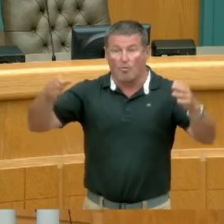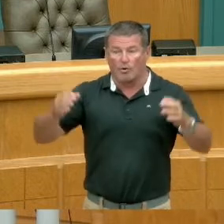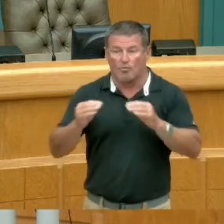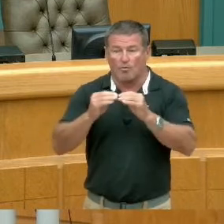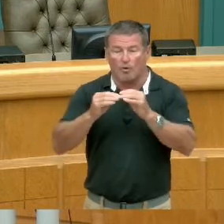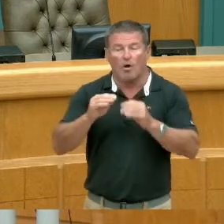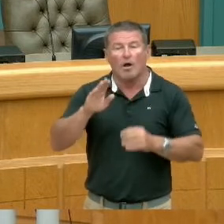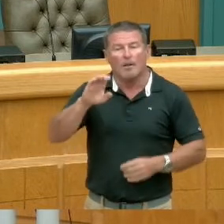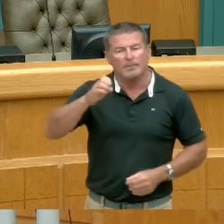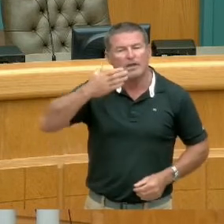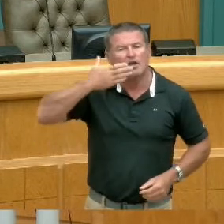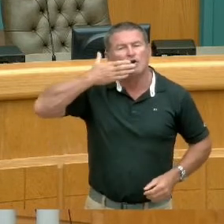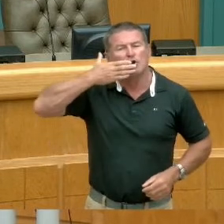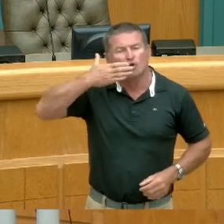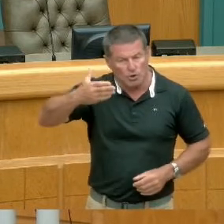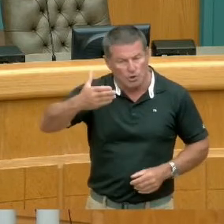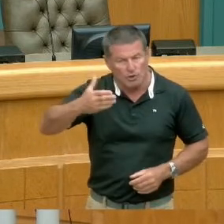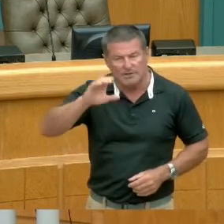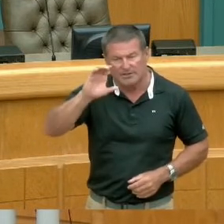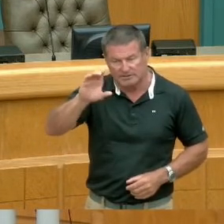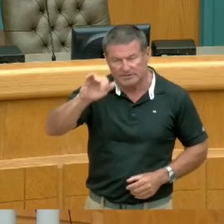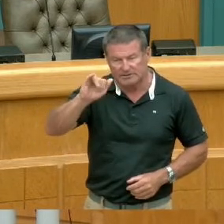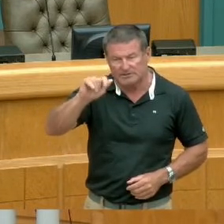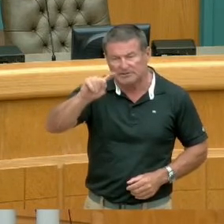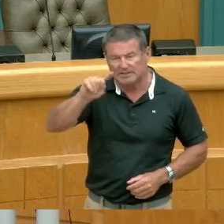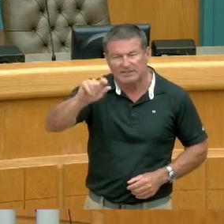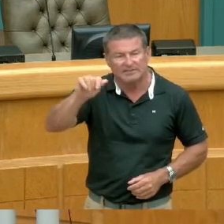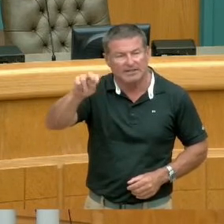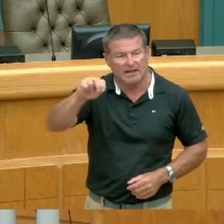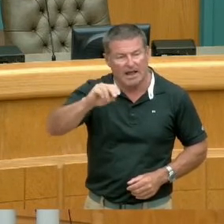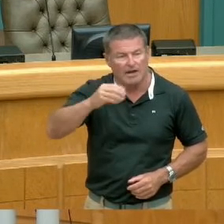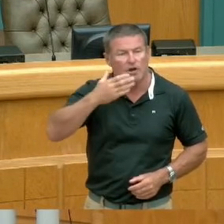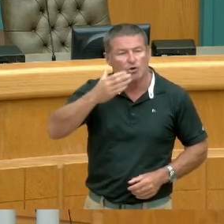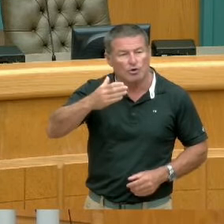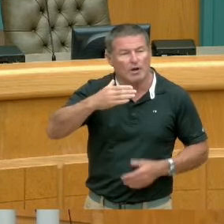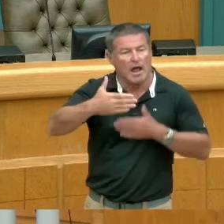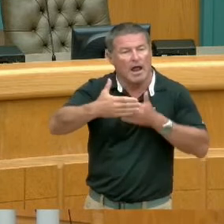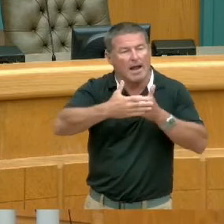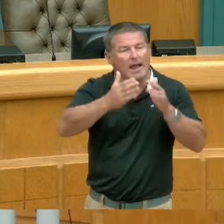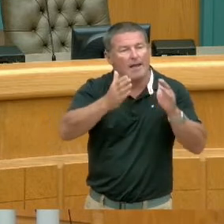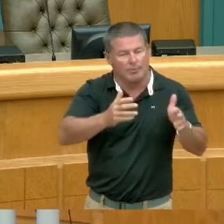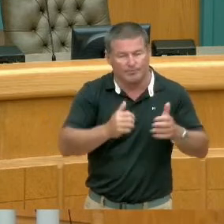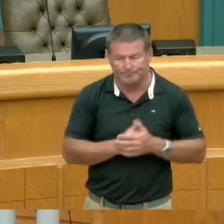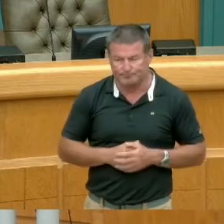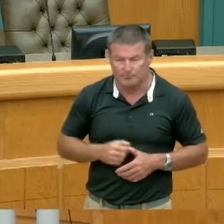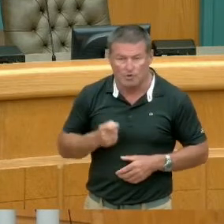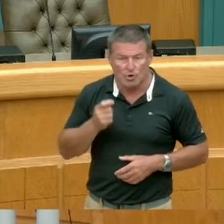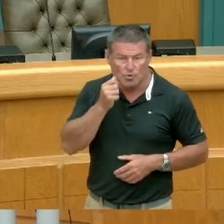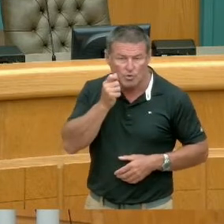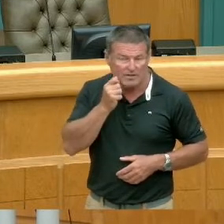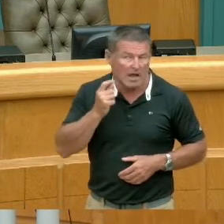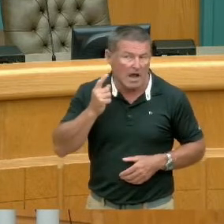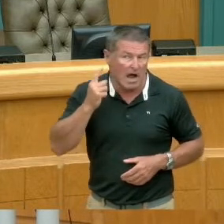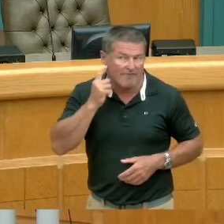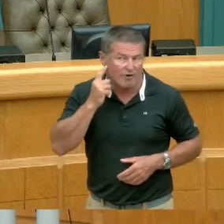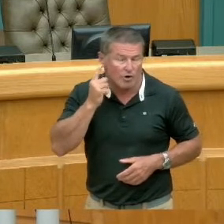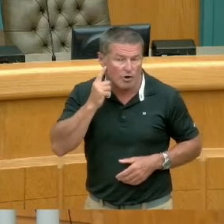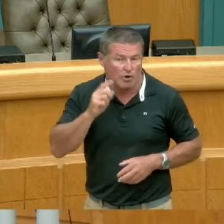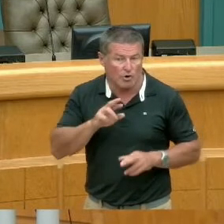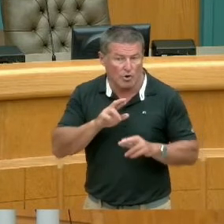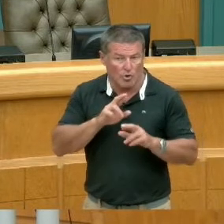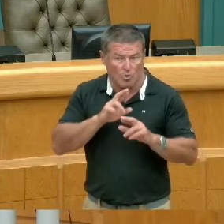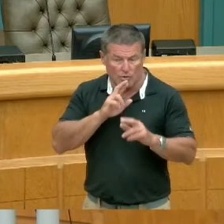citizen. I'm extremely pleased with the reports that we've been able to compile in Nueces